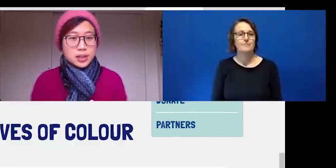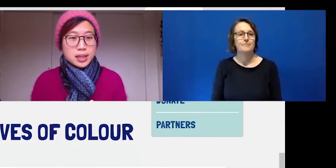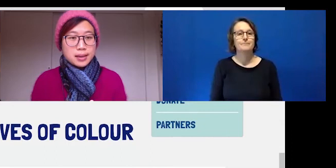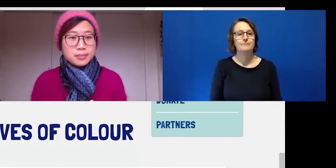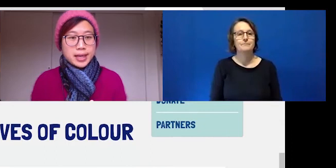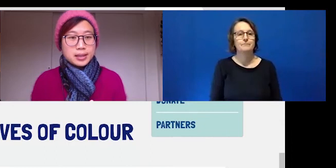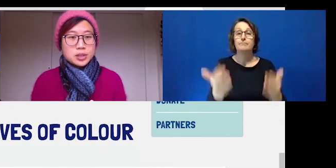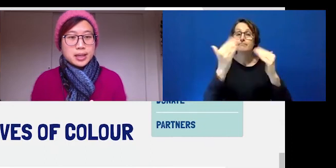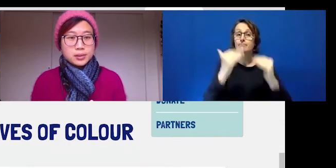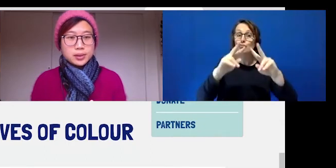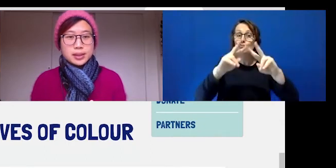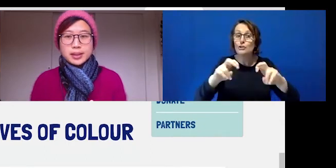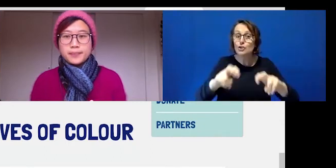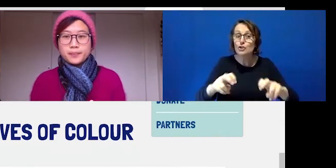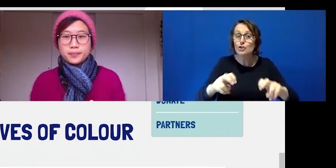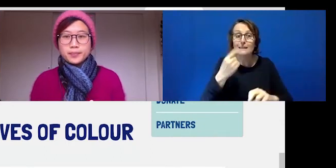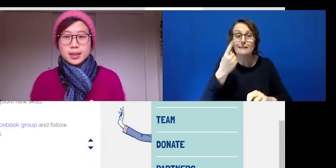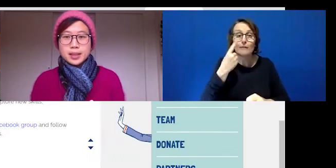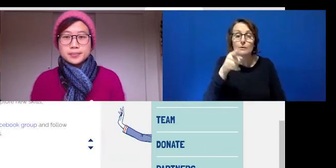research page now.